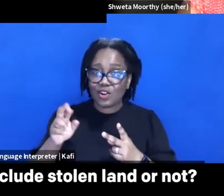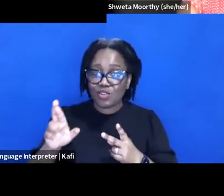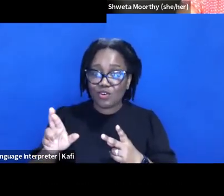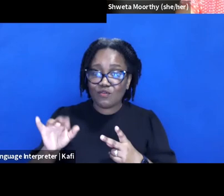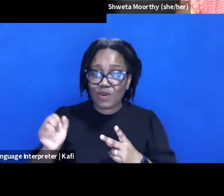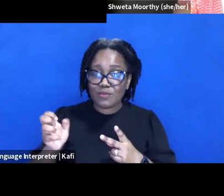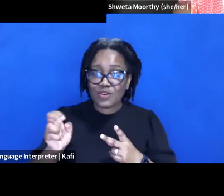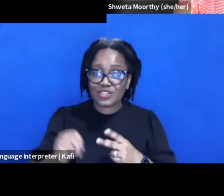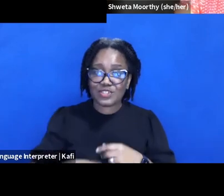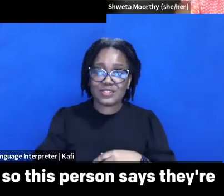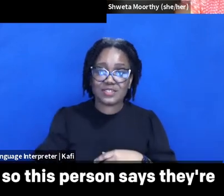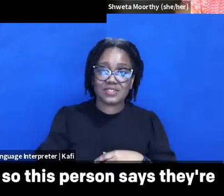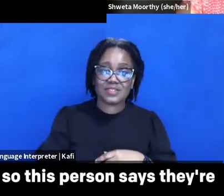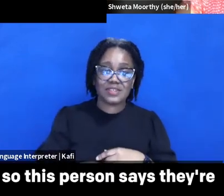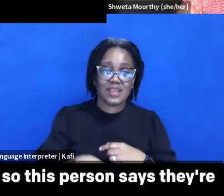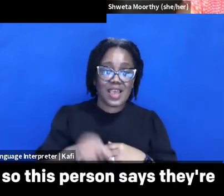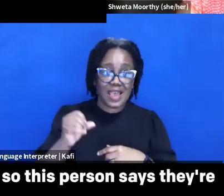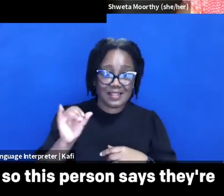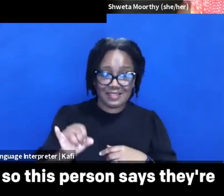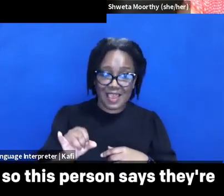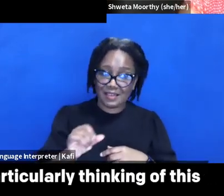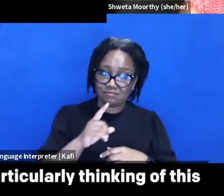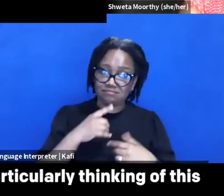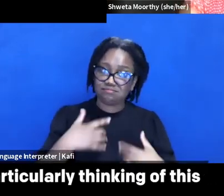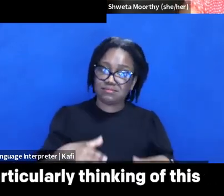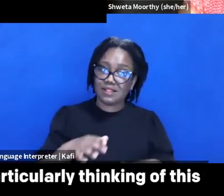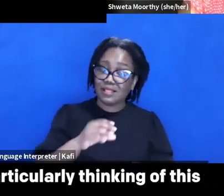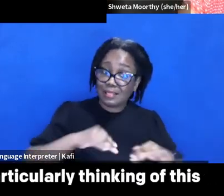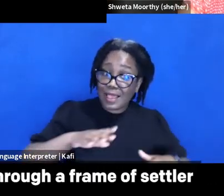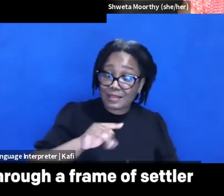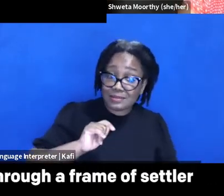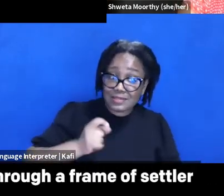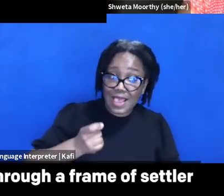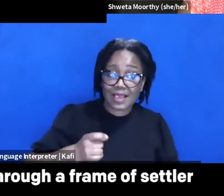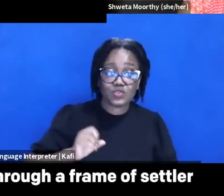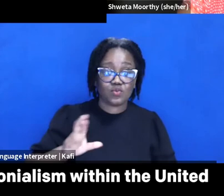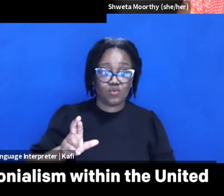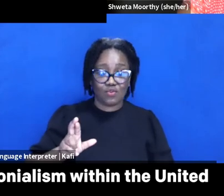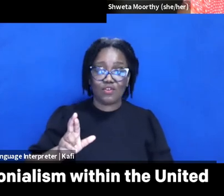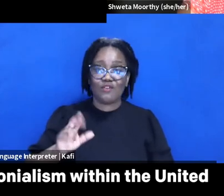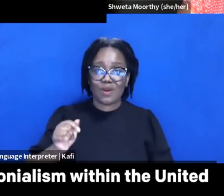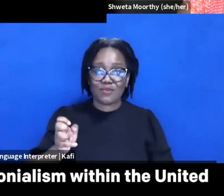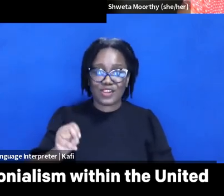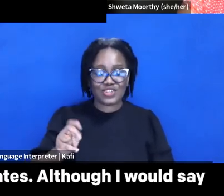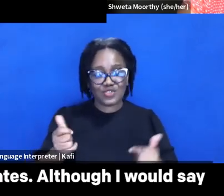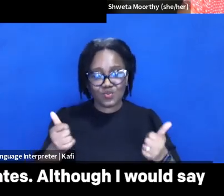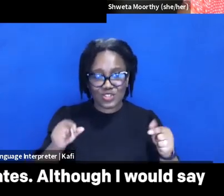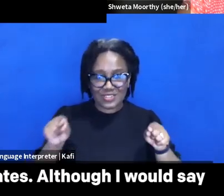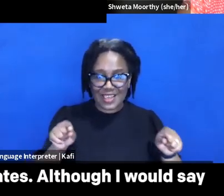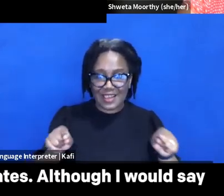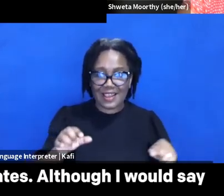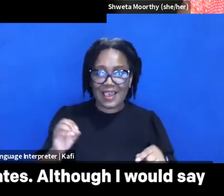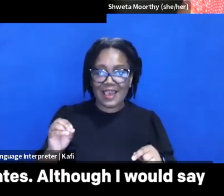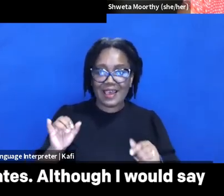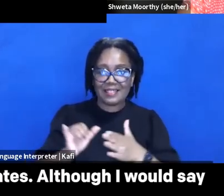or not? And so this person says they're particularly thinking of this through a frame of settler colonialism within the United States.